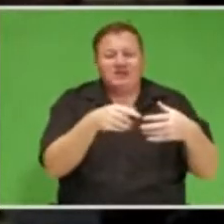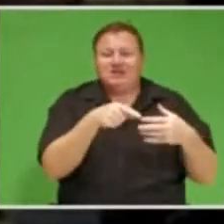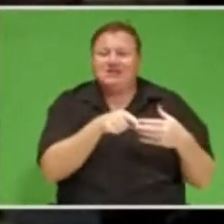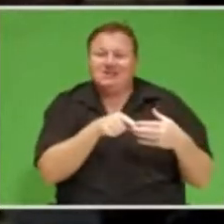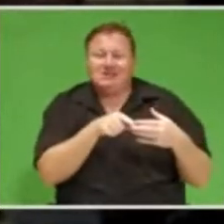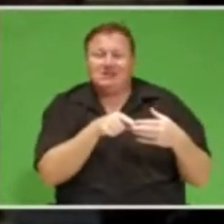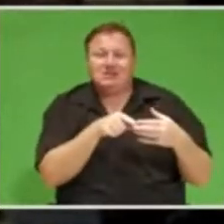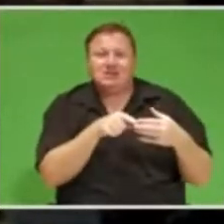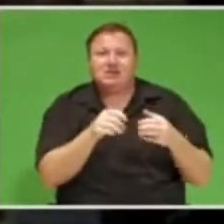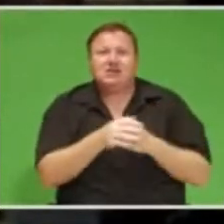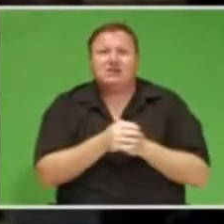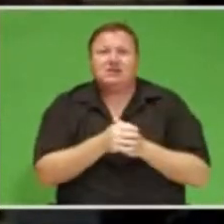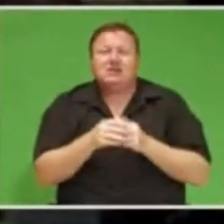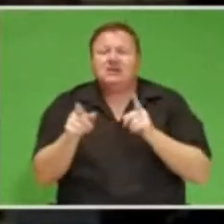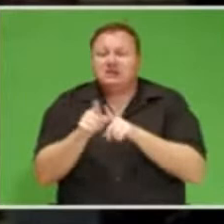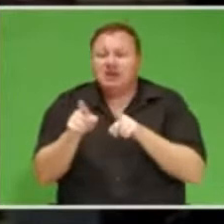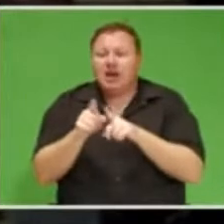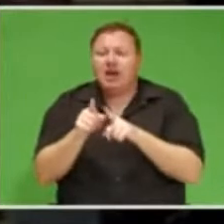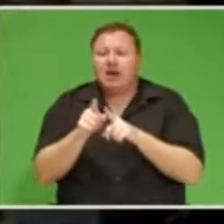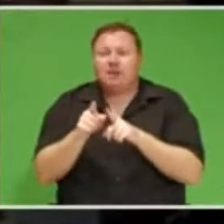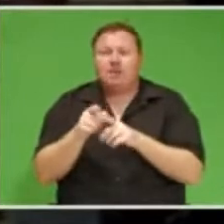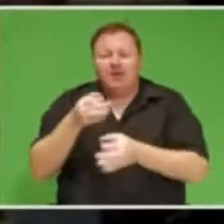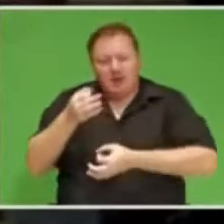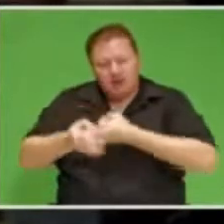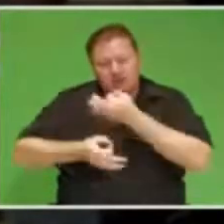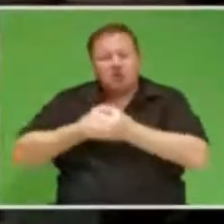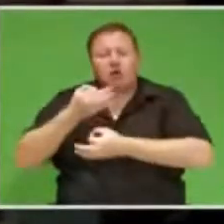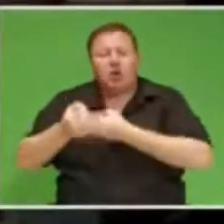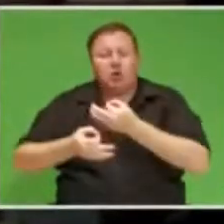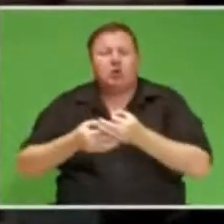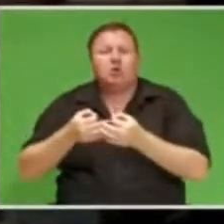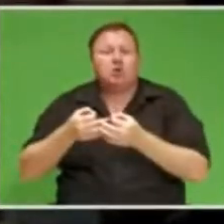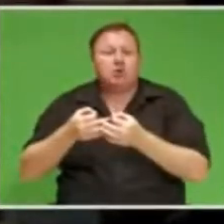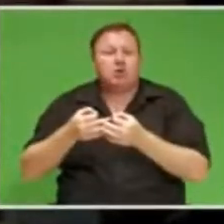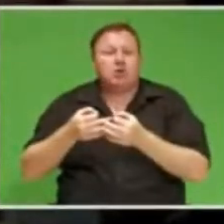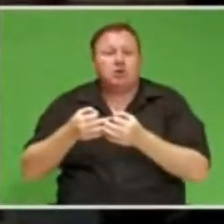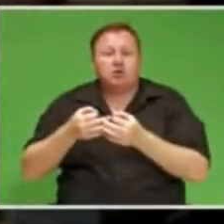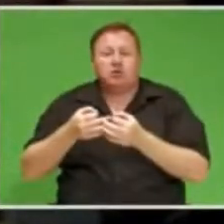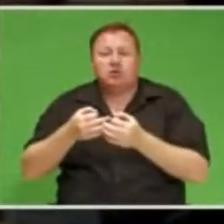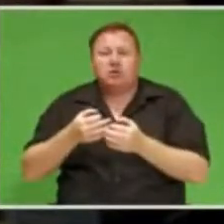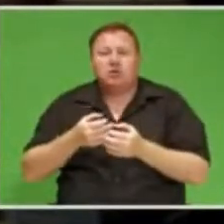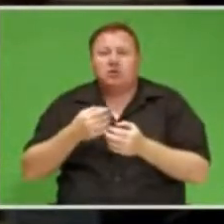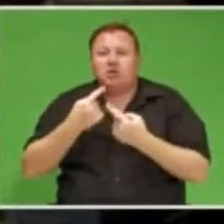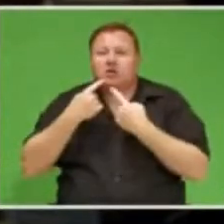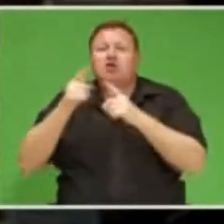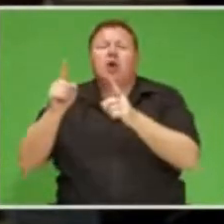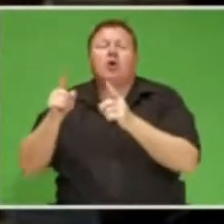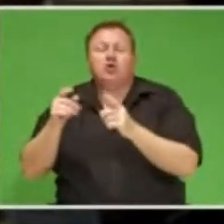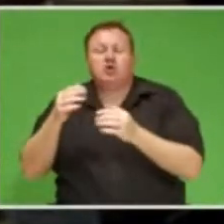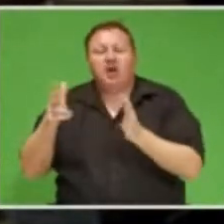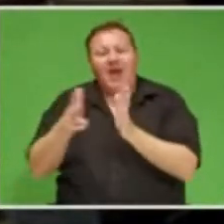Disclosures Act to strengthen protections for whistleblowers.